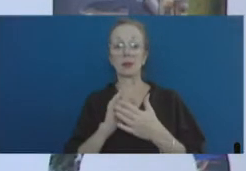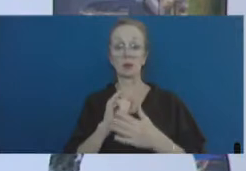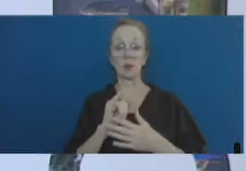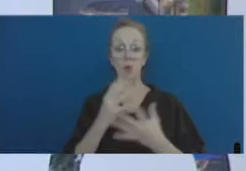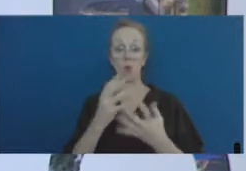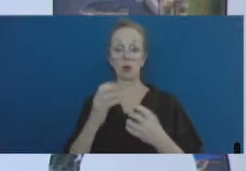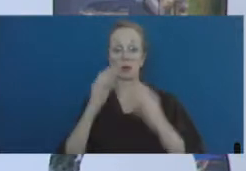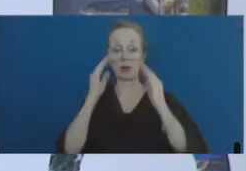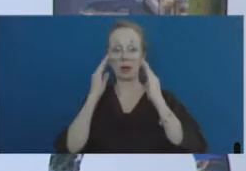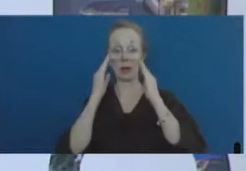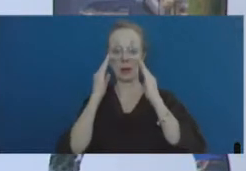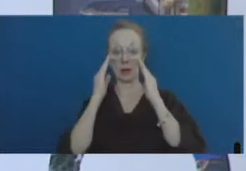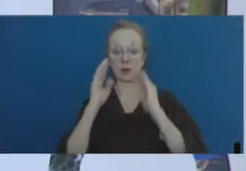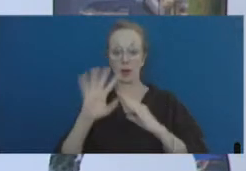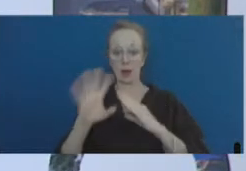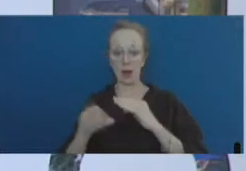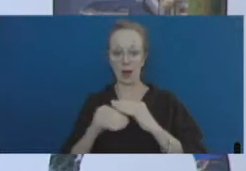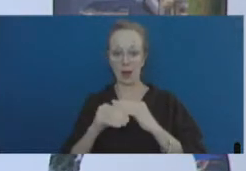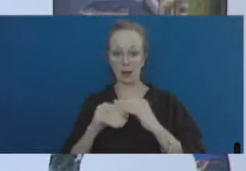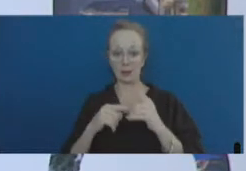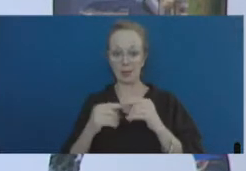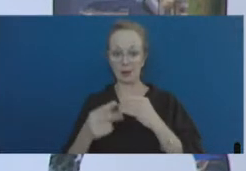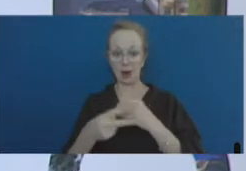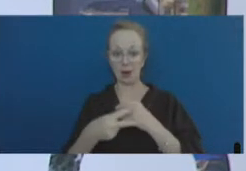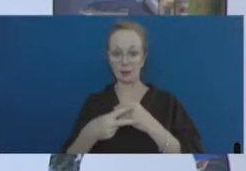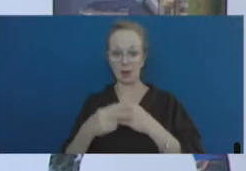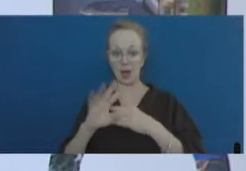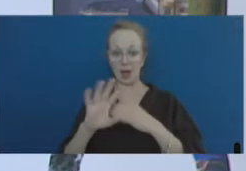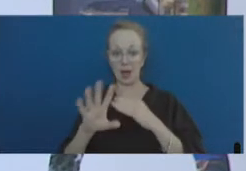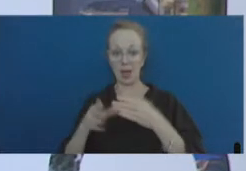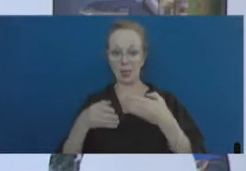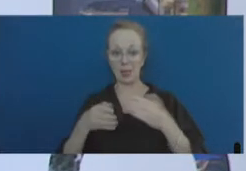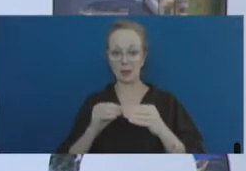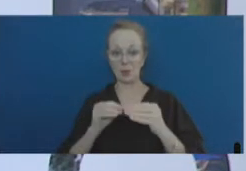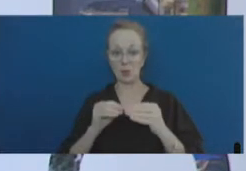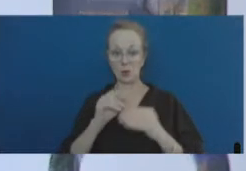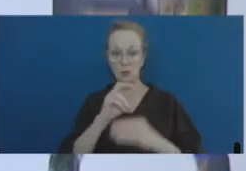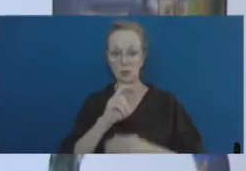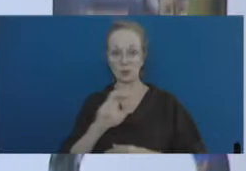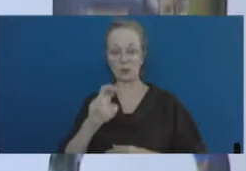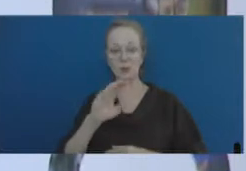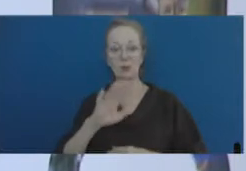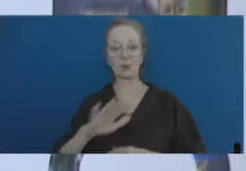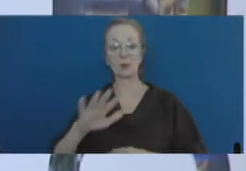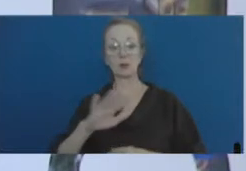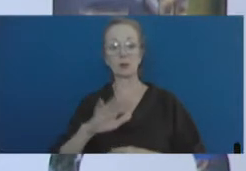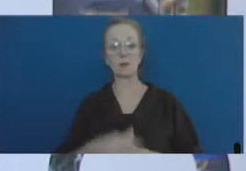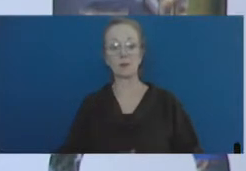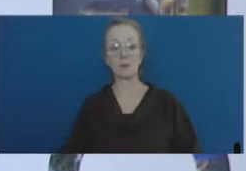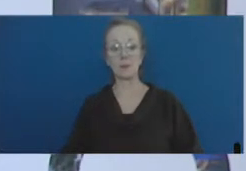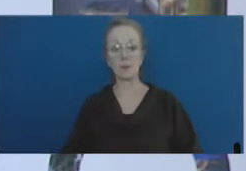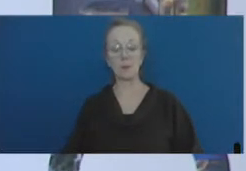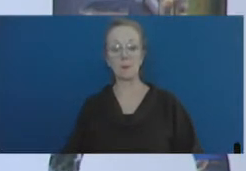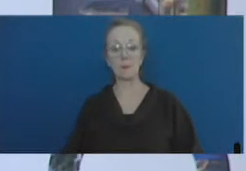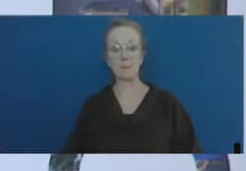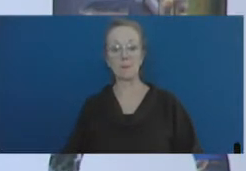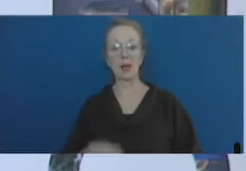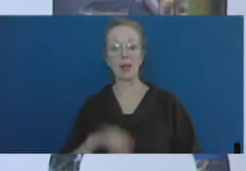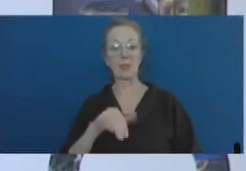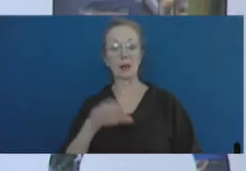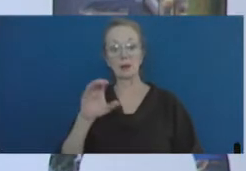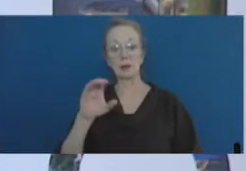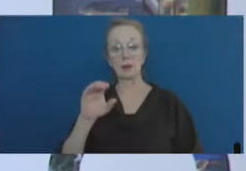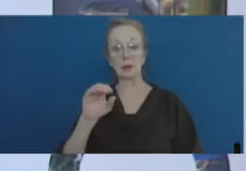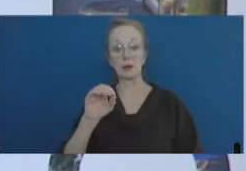the conservation is allowing more more transition area. And so this compact development